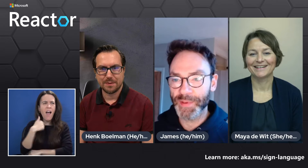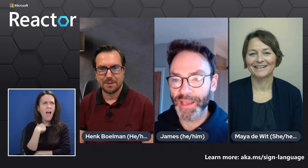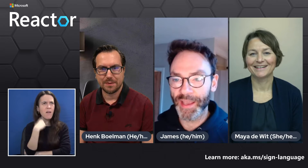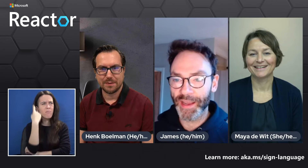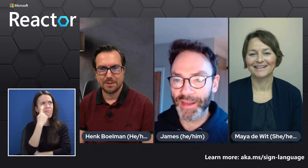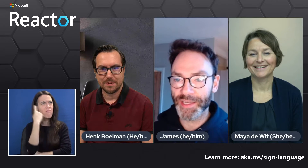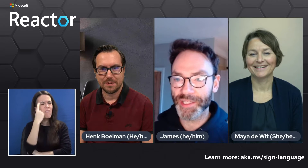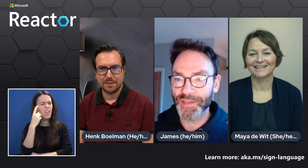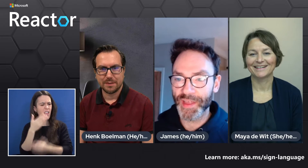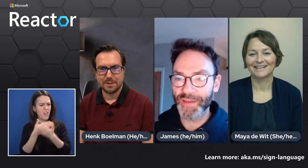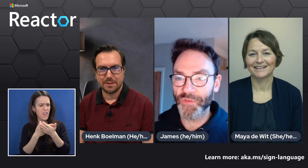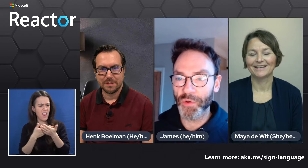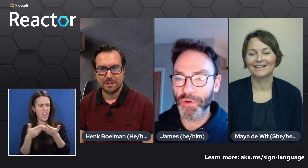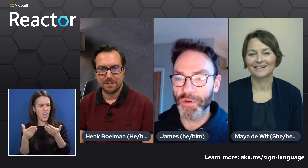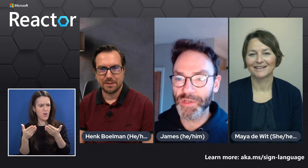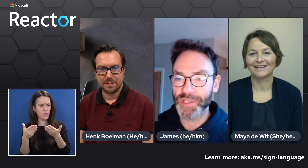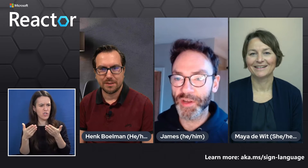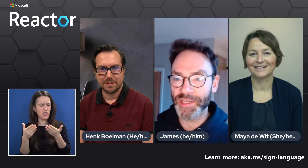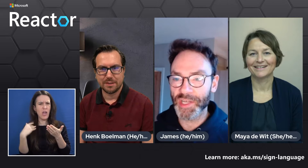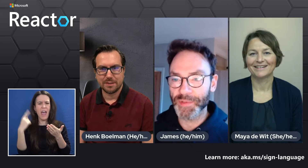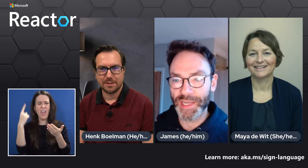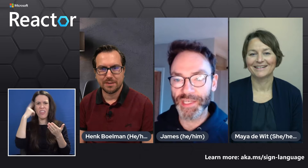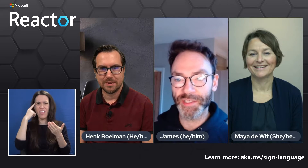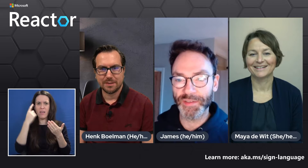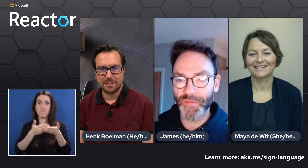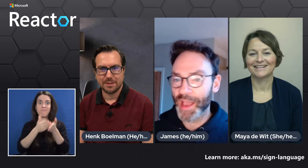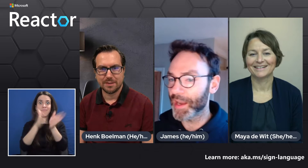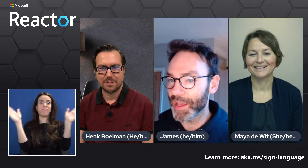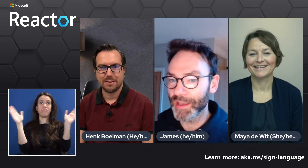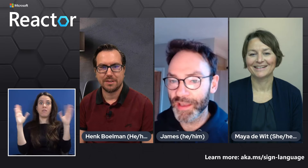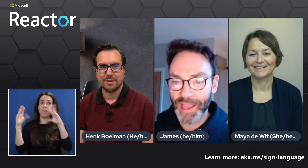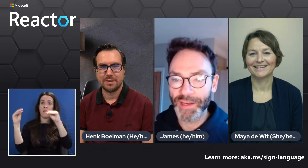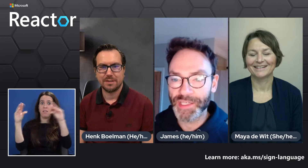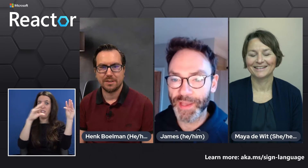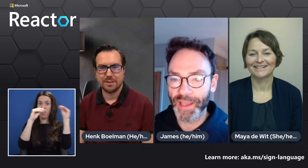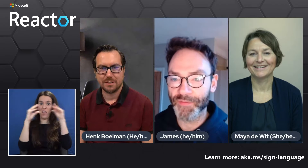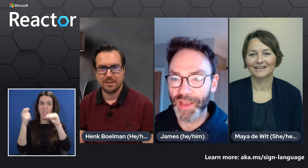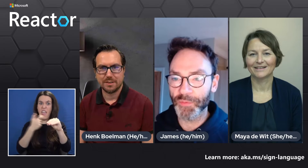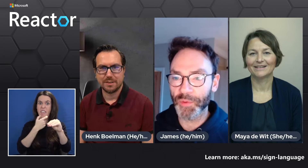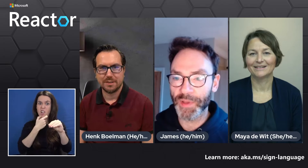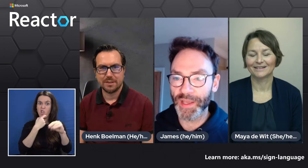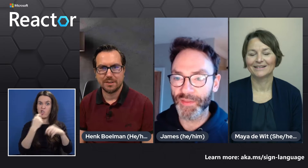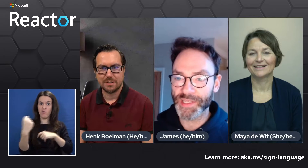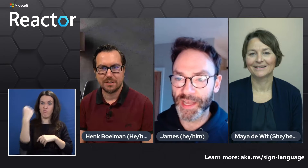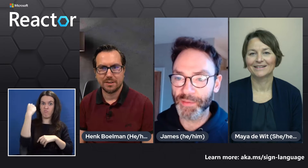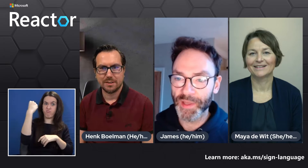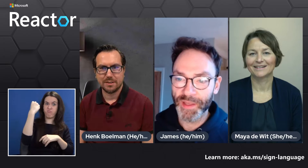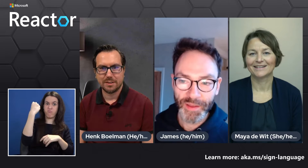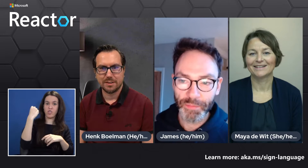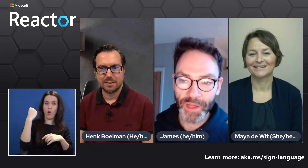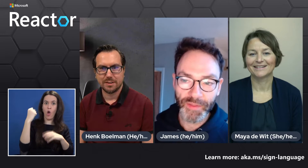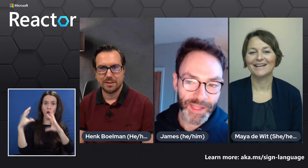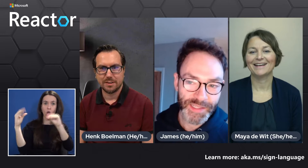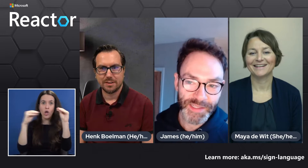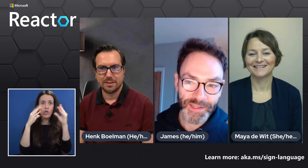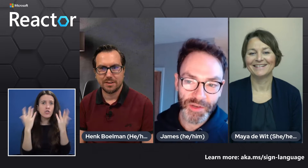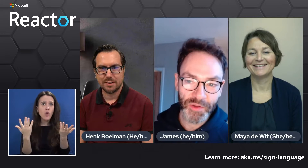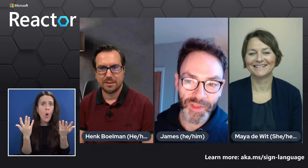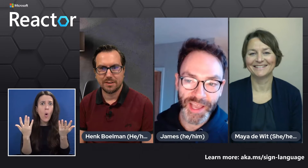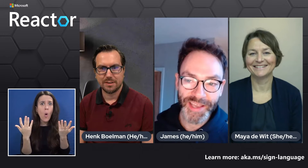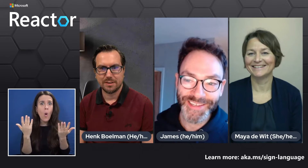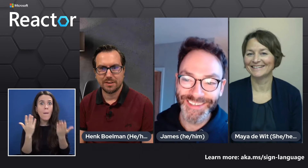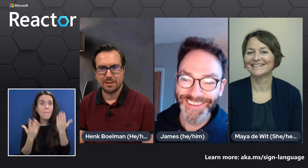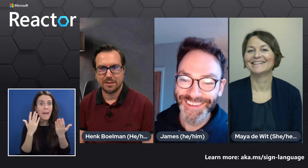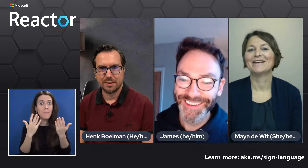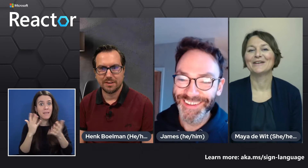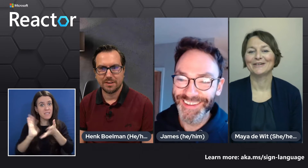everyone speaking English, therefore sign interpretation for any English-speaking event would be the same. But that's not